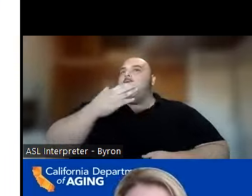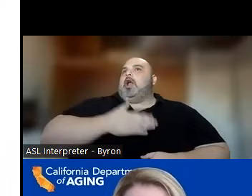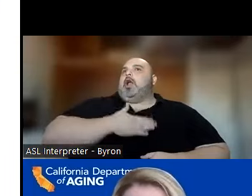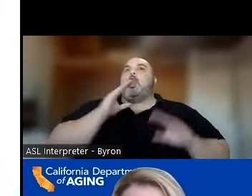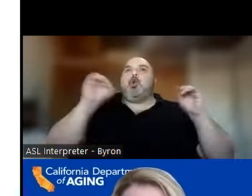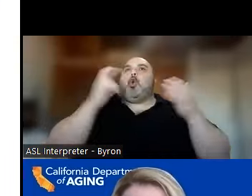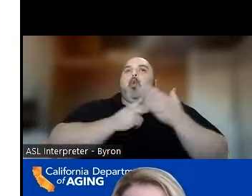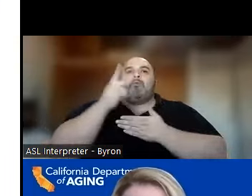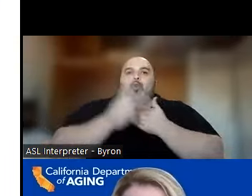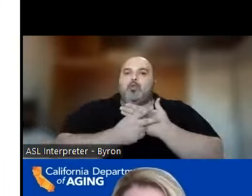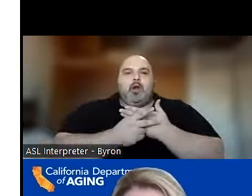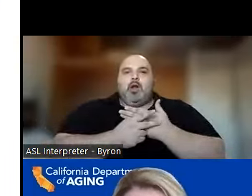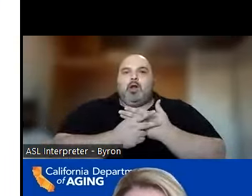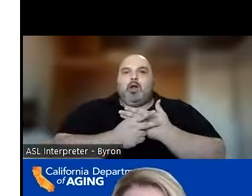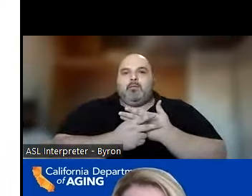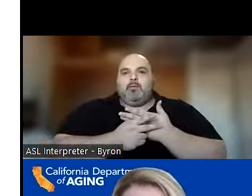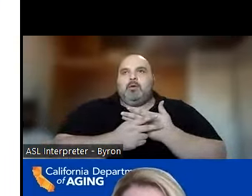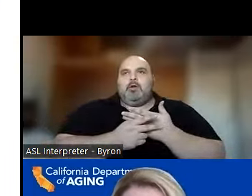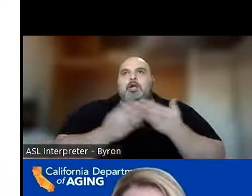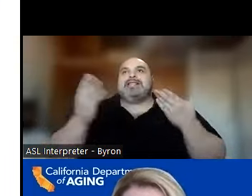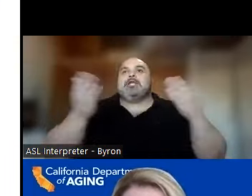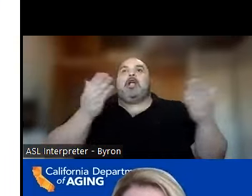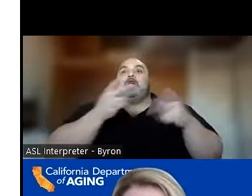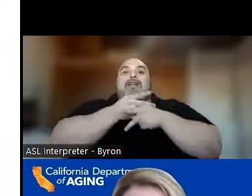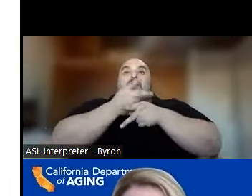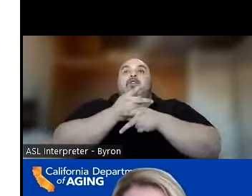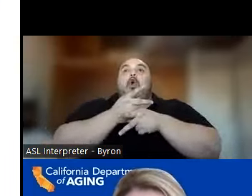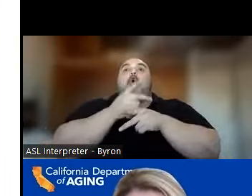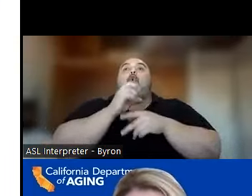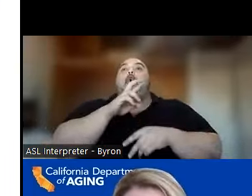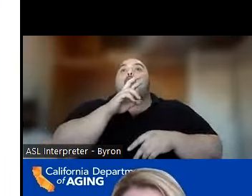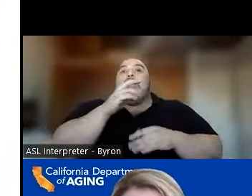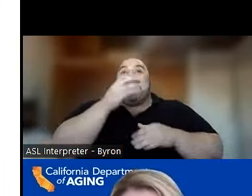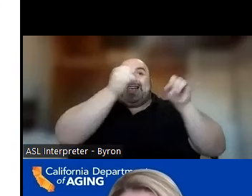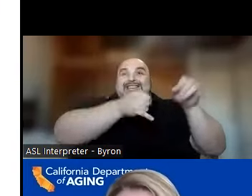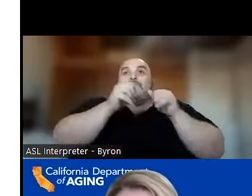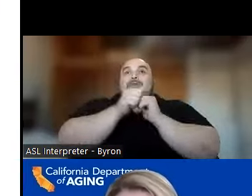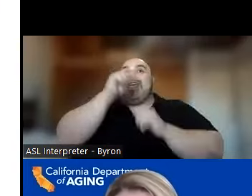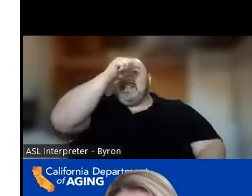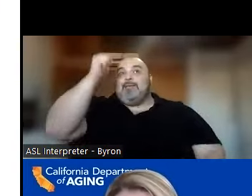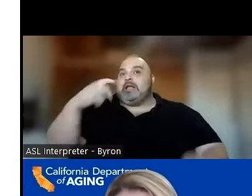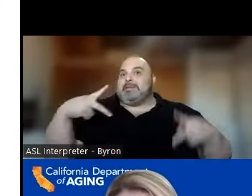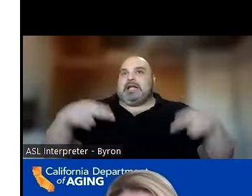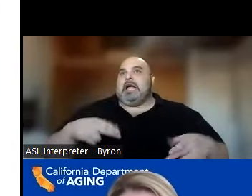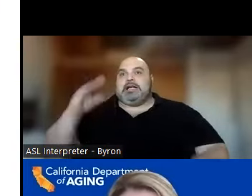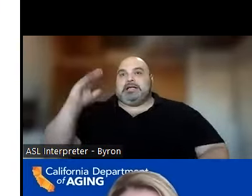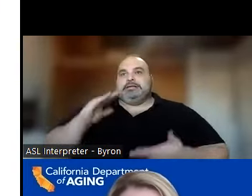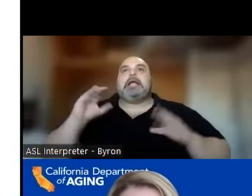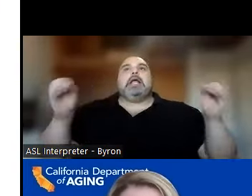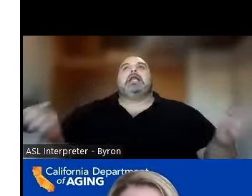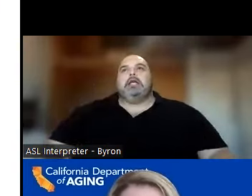no programs serving caregivers or individuals with Alzheimer's have been cut at this time. So that's very